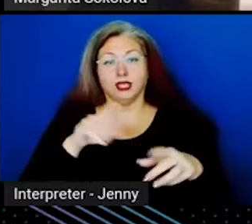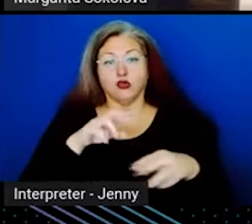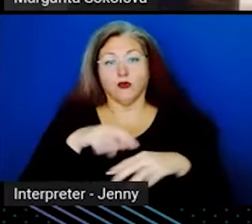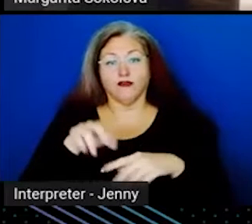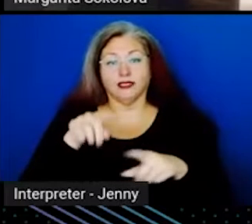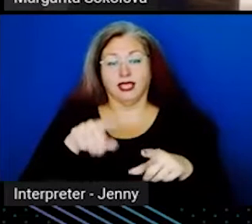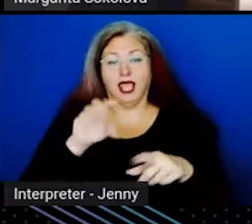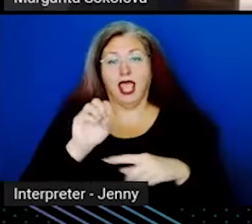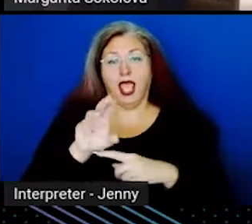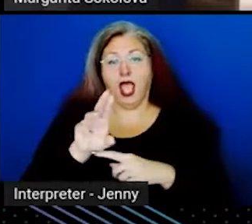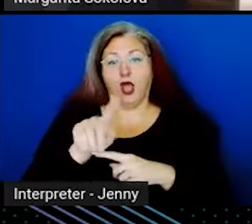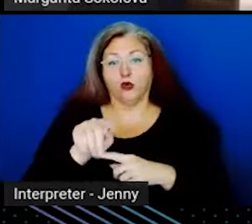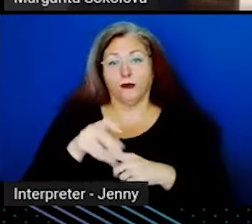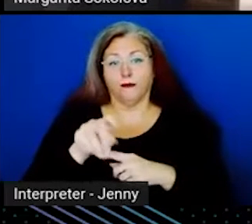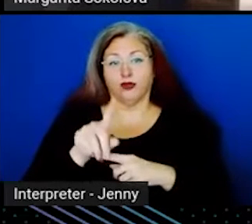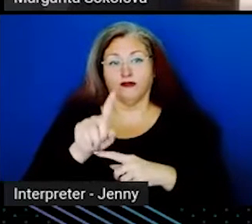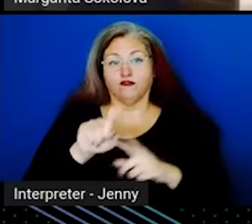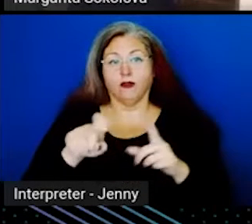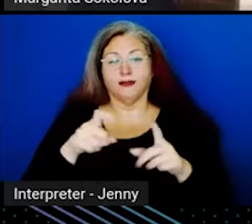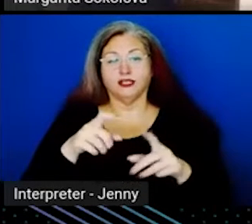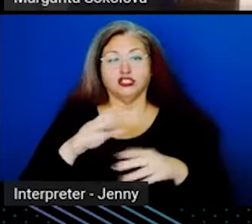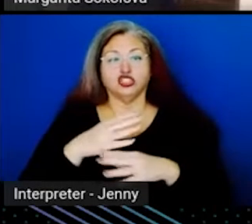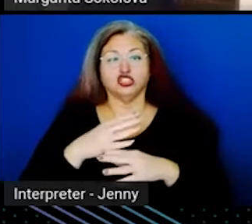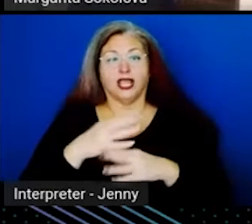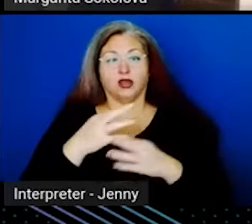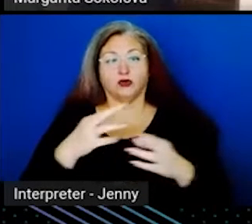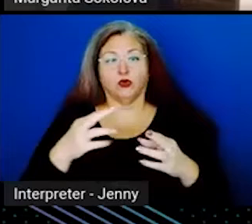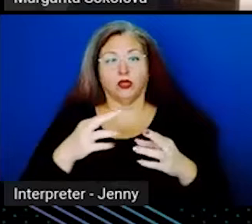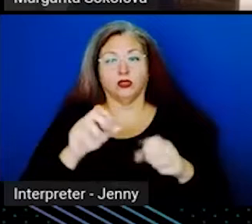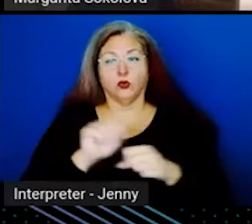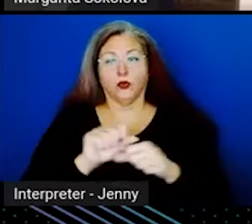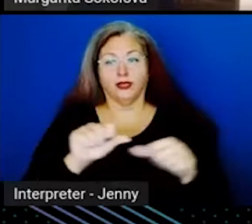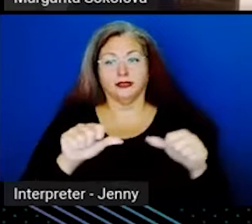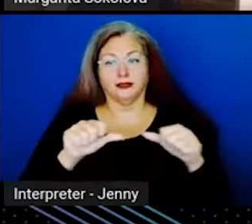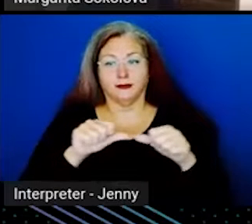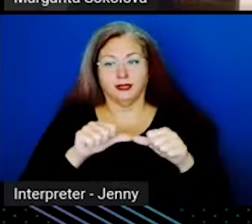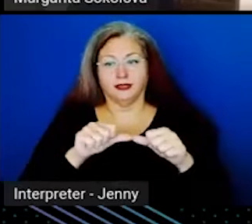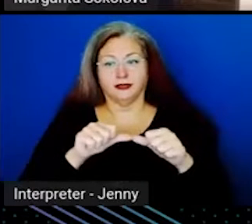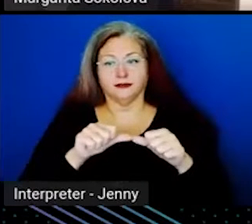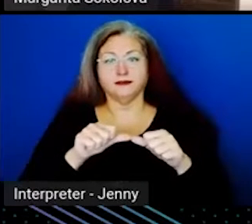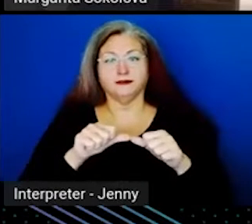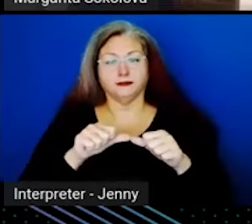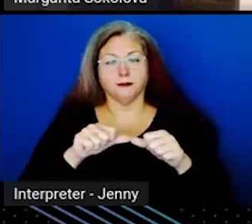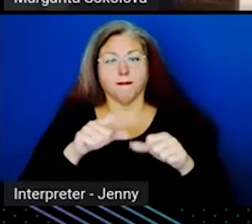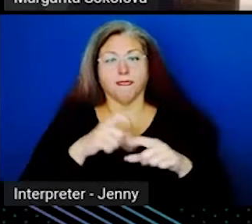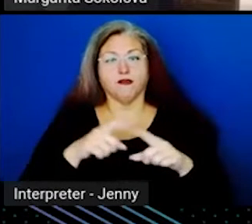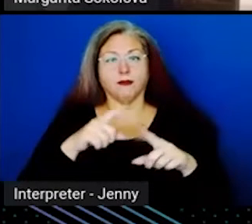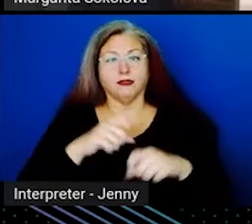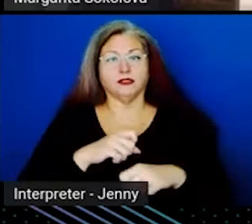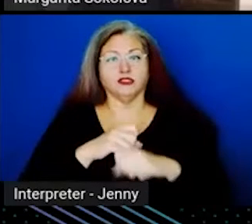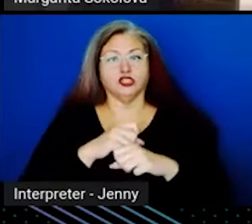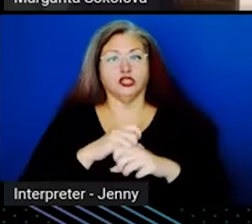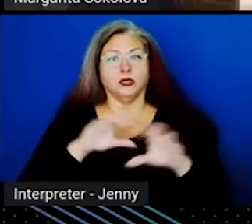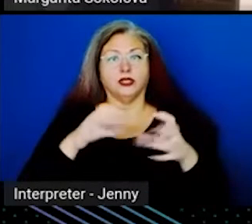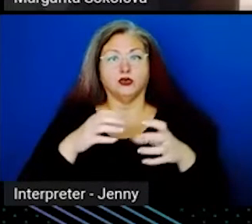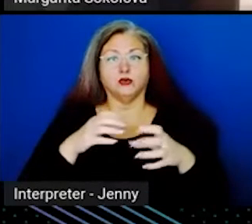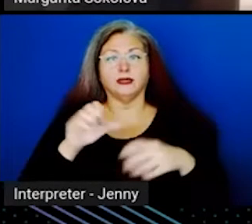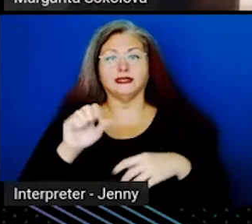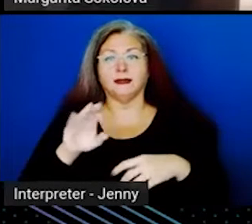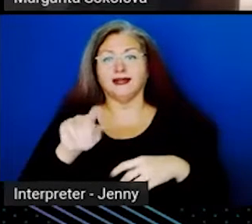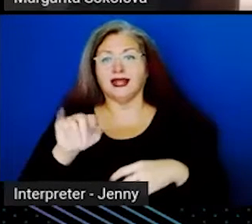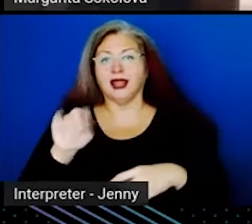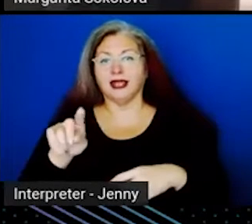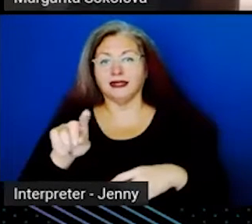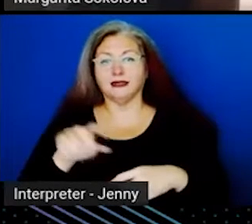from that shared resource workspace for the subnet IDs and for the security groups for this configuration.